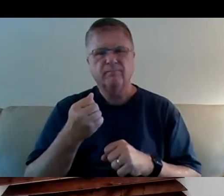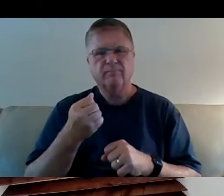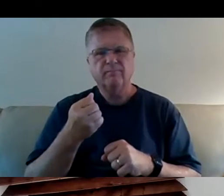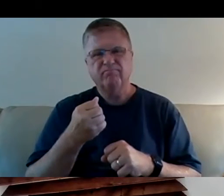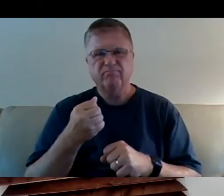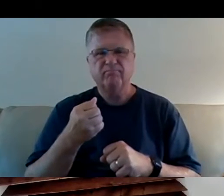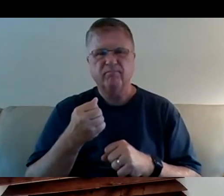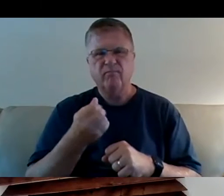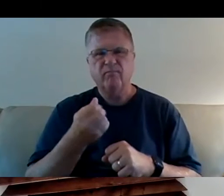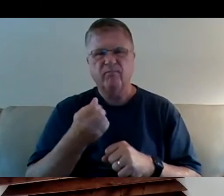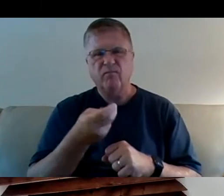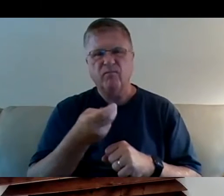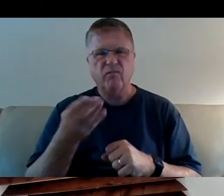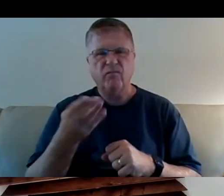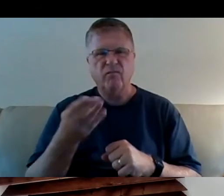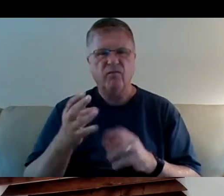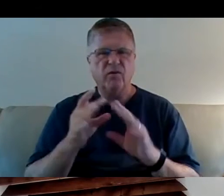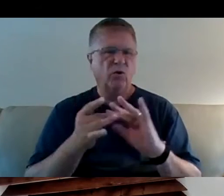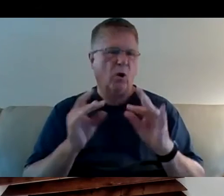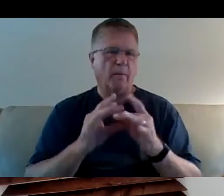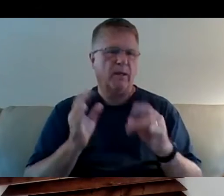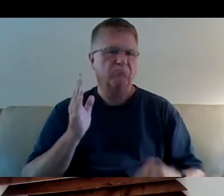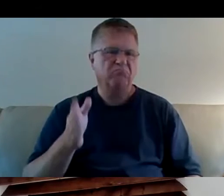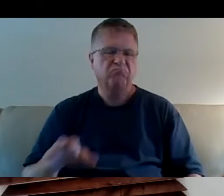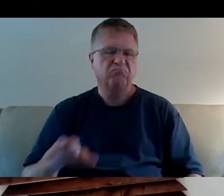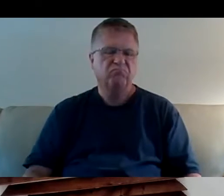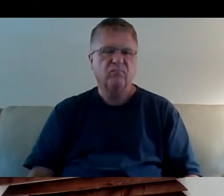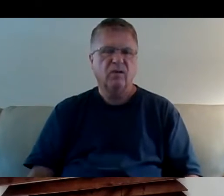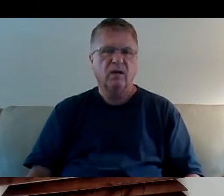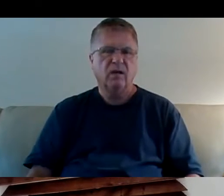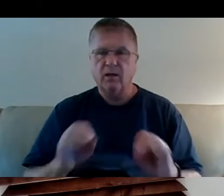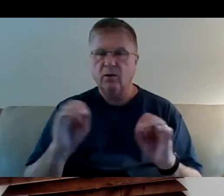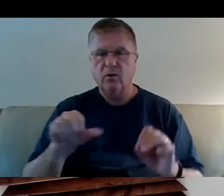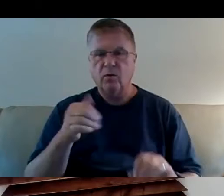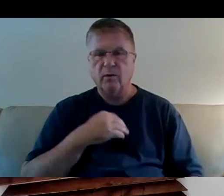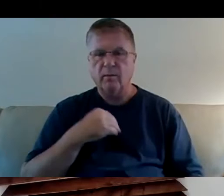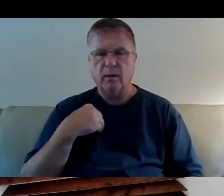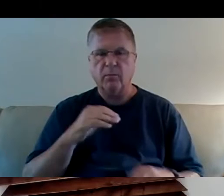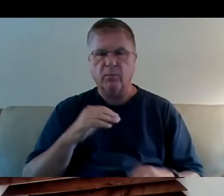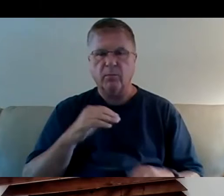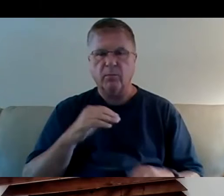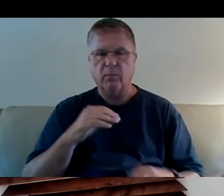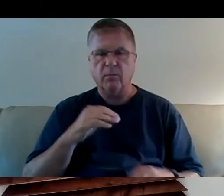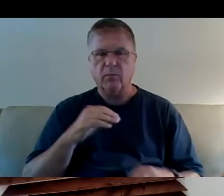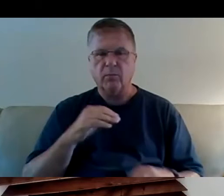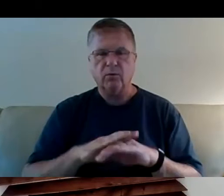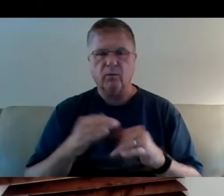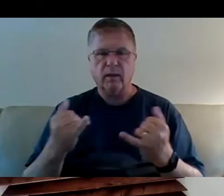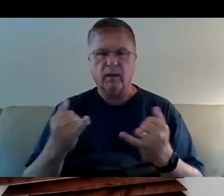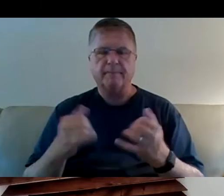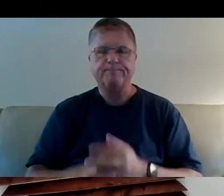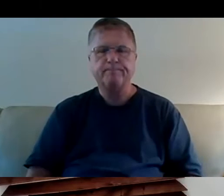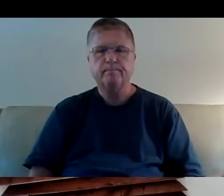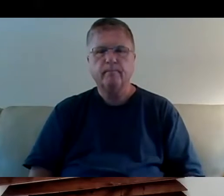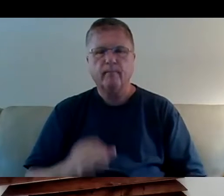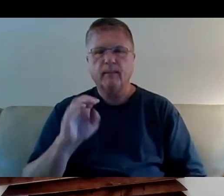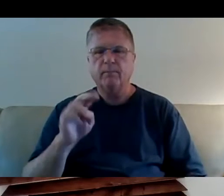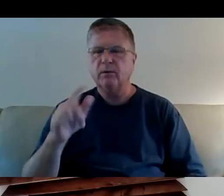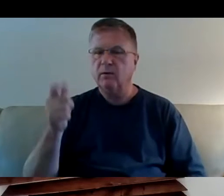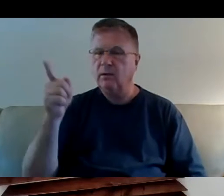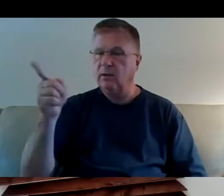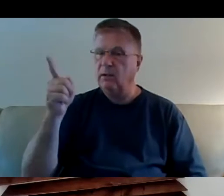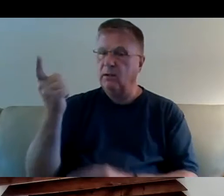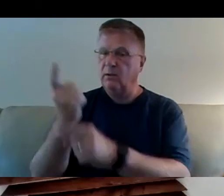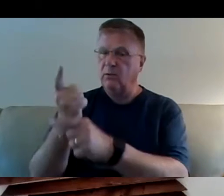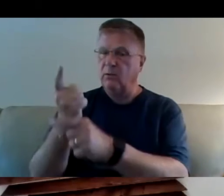comments, and that there's no other members on. So Mr. Hill was correct. Patricia Rooney was